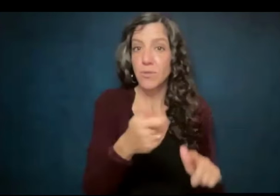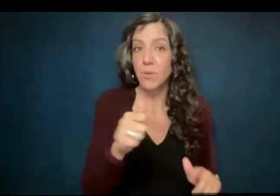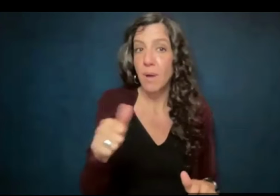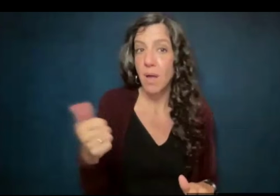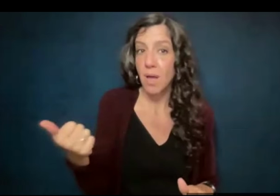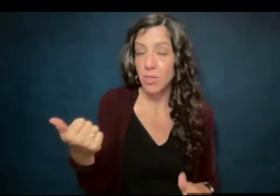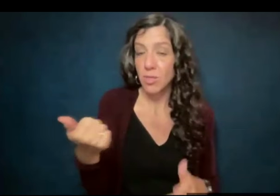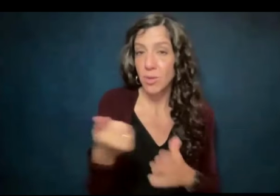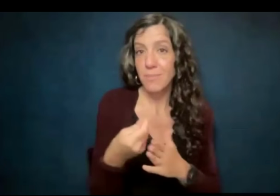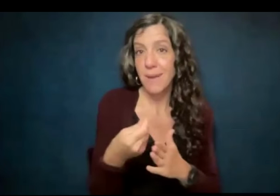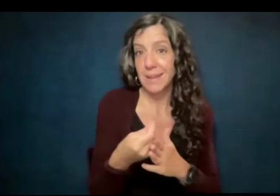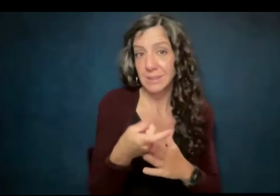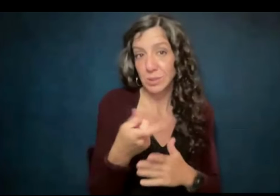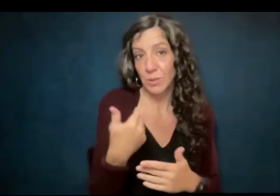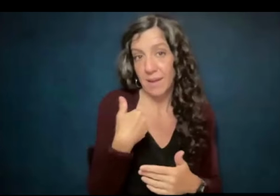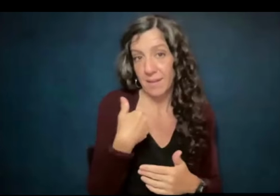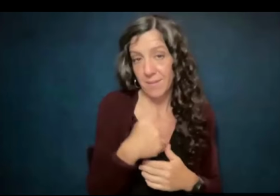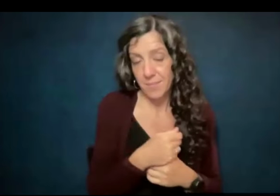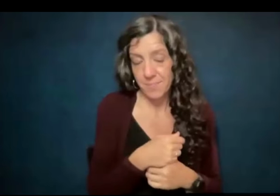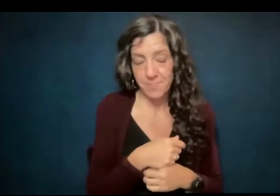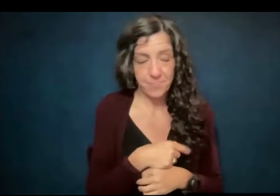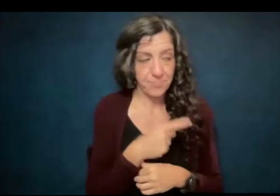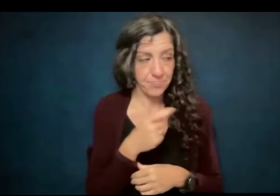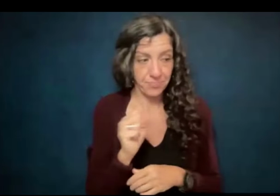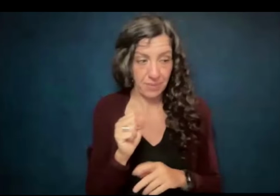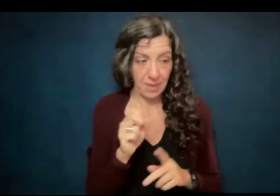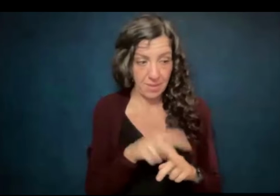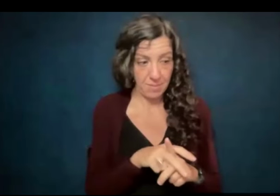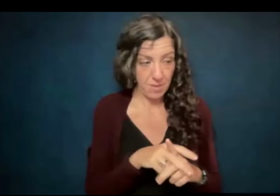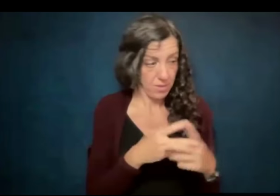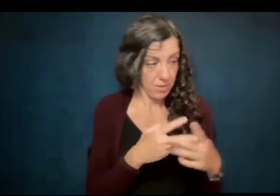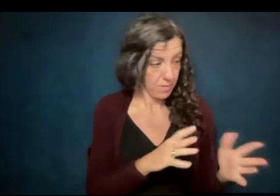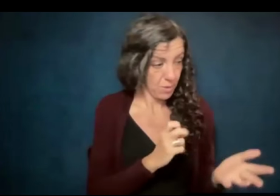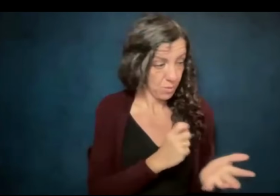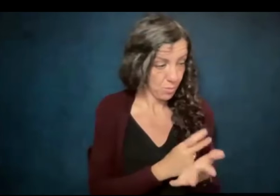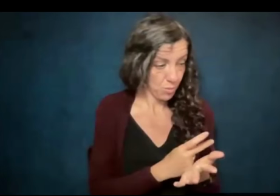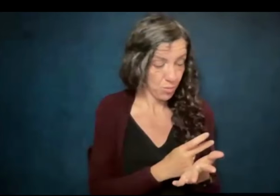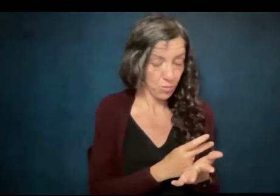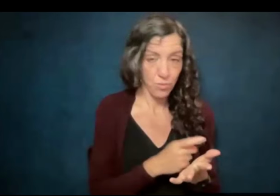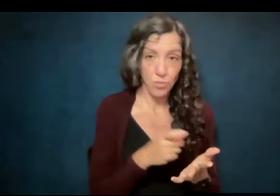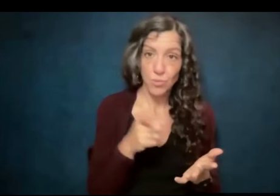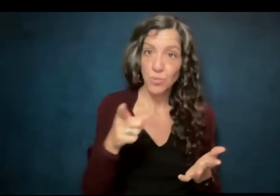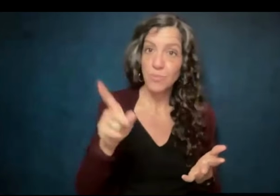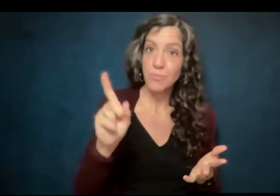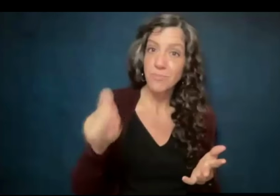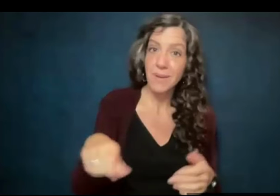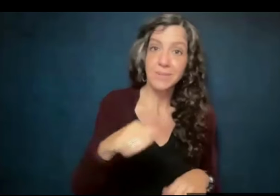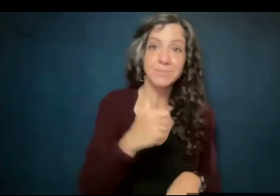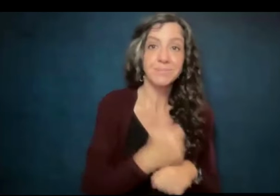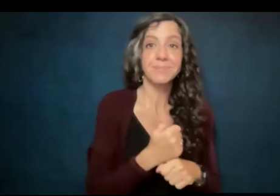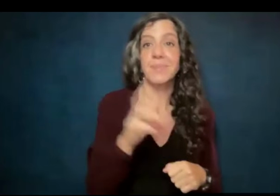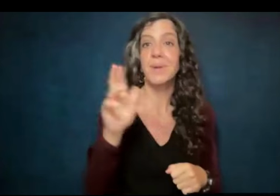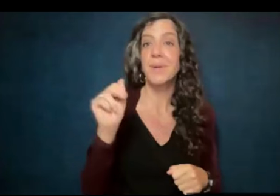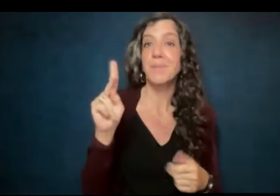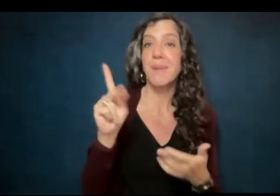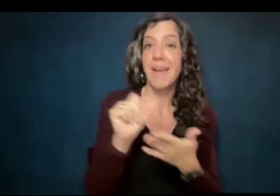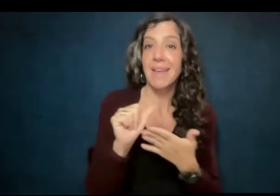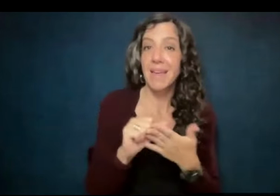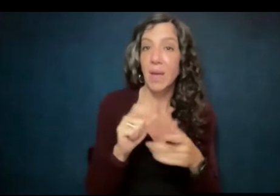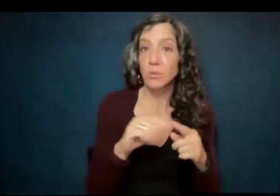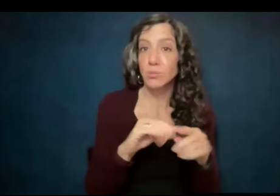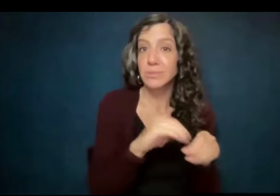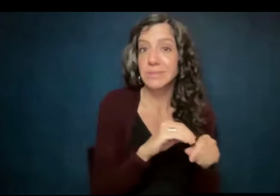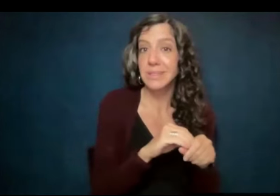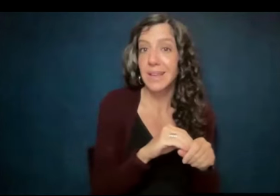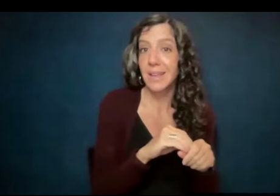other monies. So after the PASS application is approved, the applicant must set up a bank account to save the PASS funds.